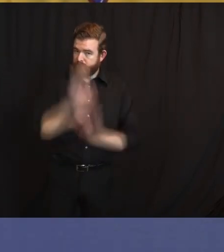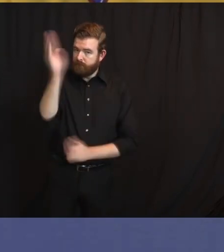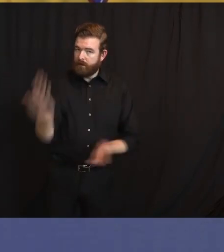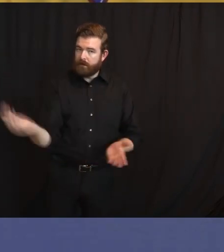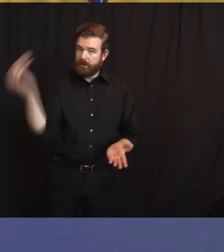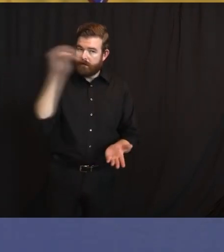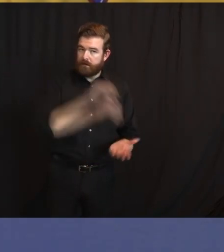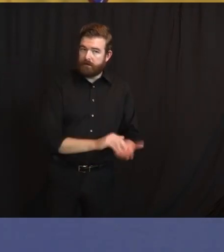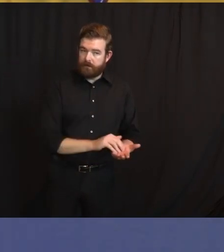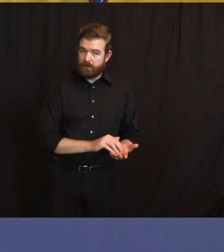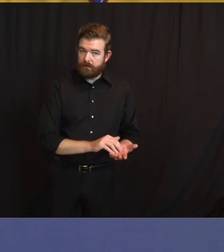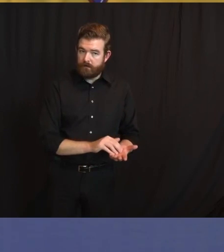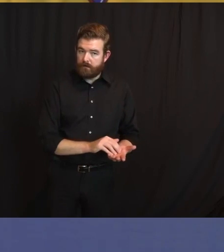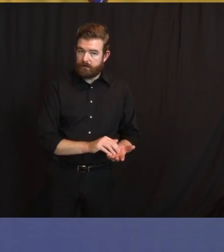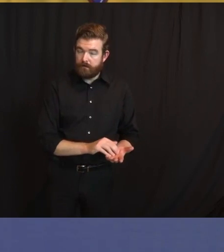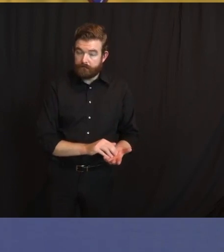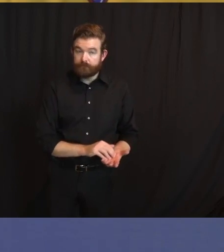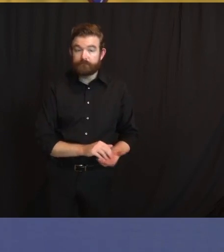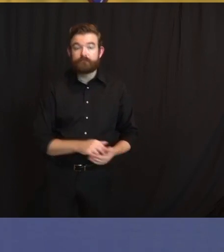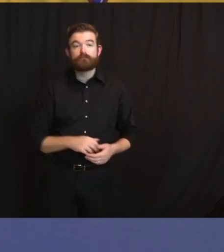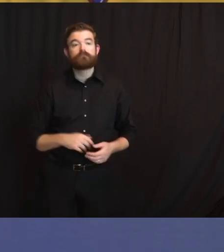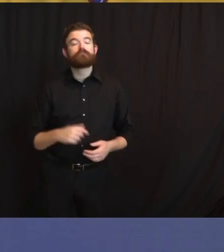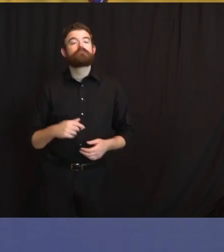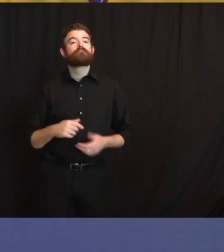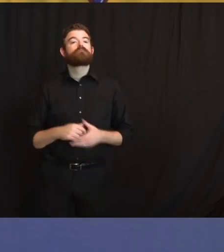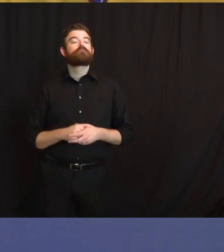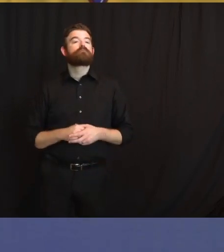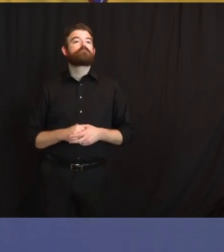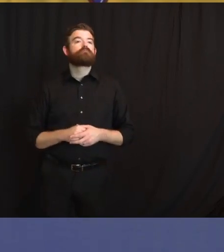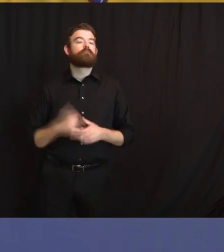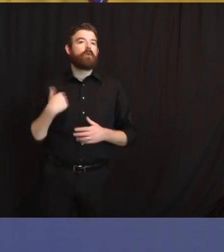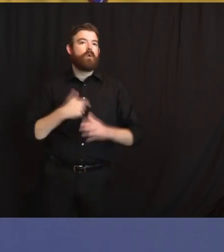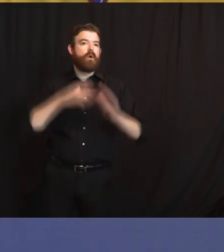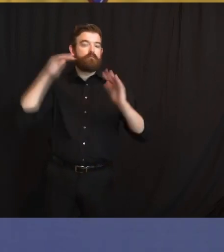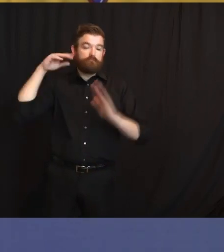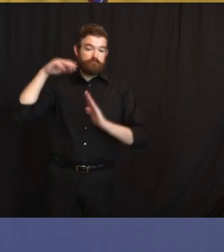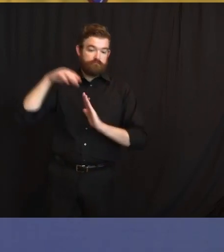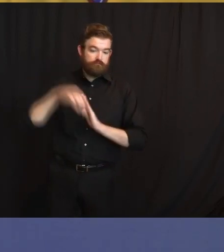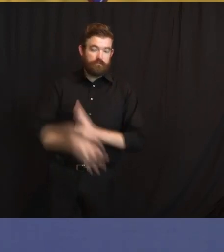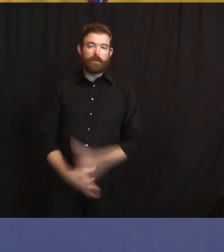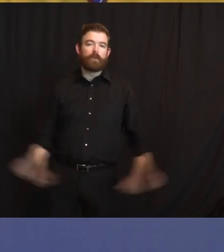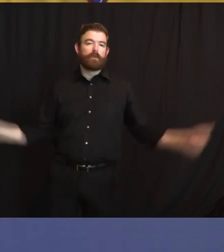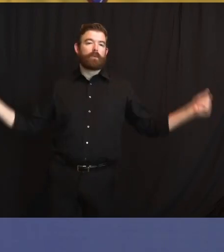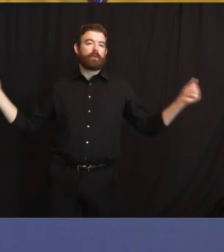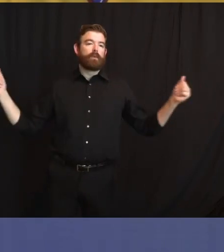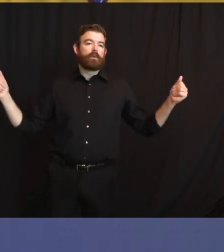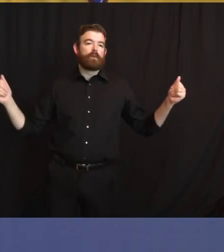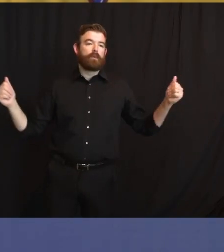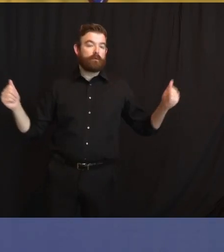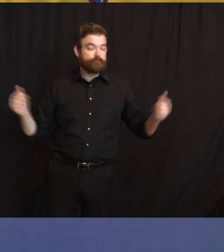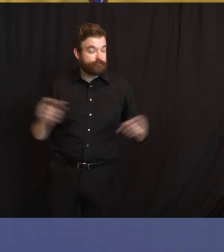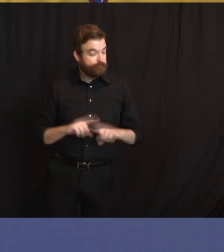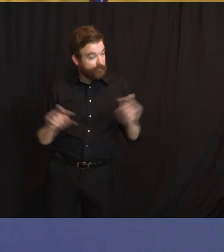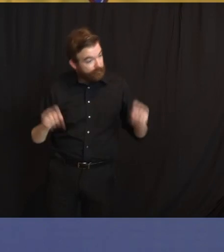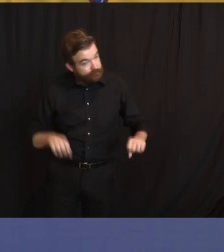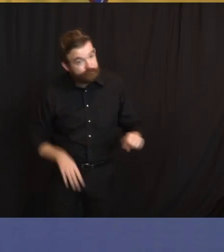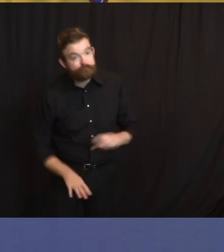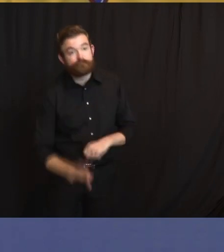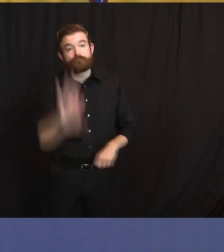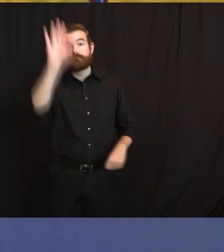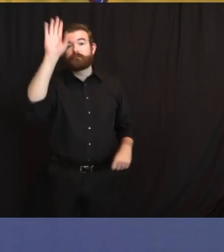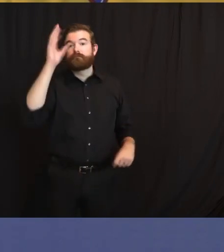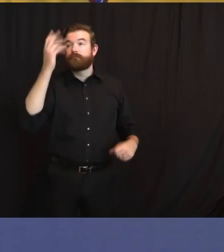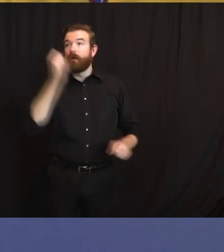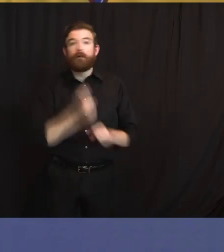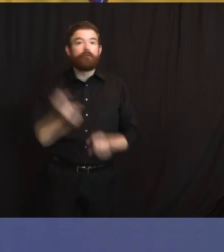is, by the way, a spot positivity rate of 1.92, but I'm fearful it isn't. We have made a decision, and